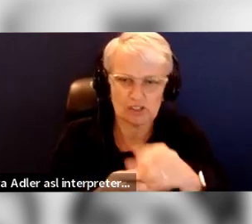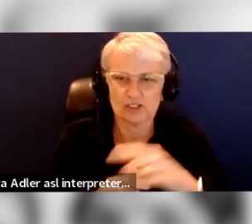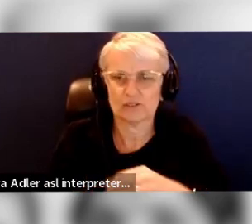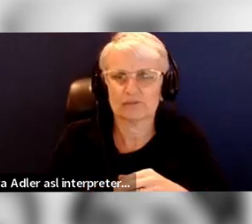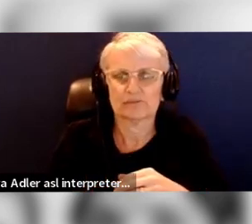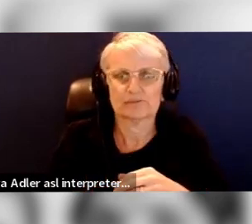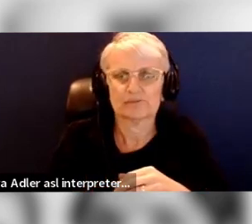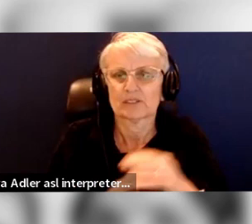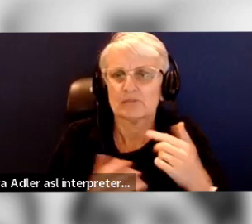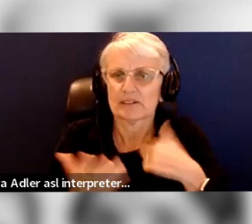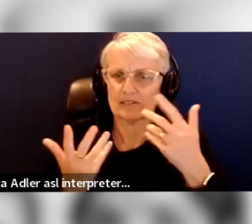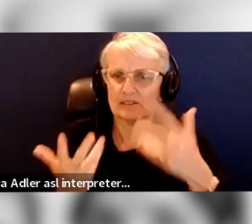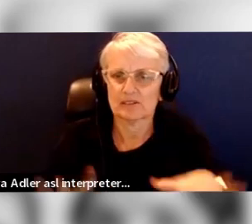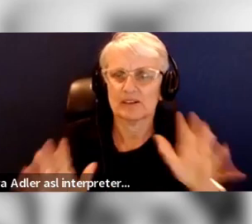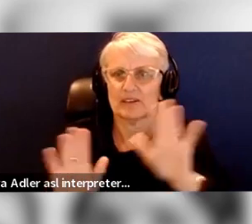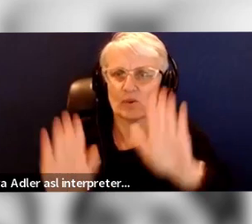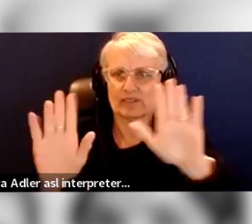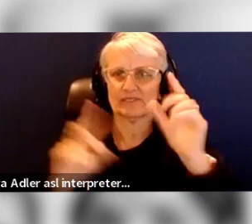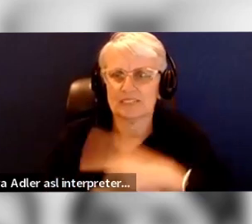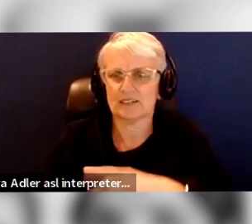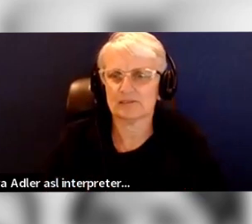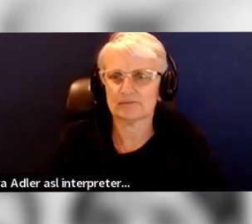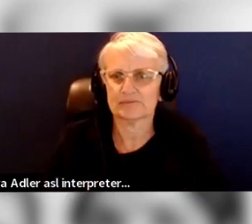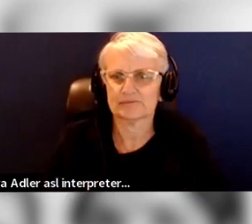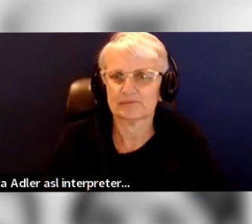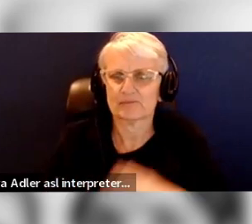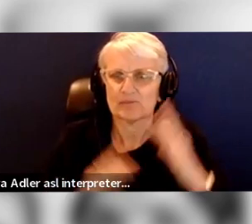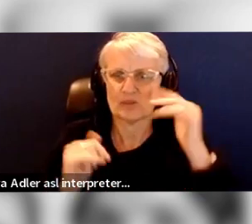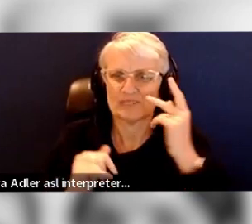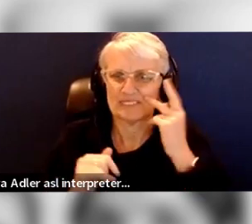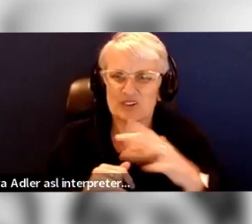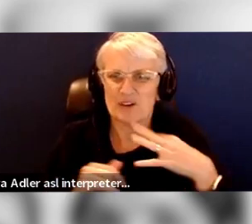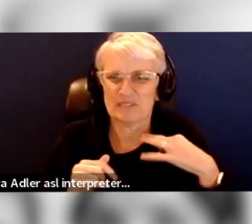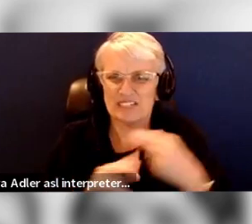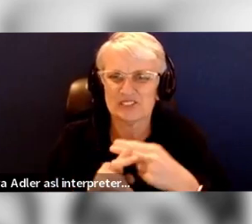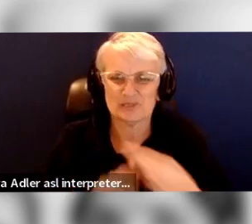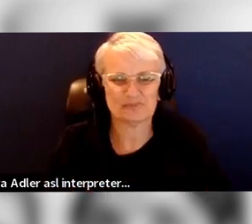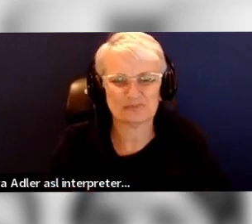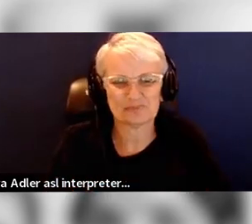But otherwise, have a wonderful day, and hopefully we'll see your applications come in.